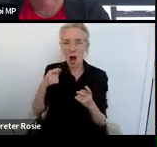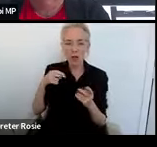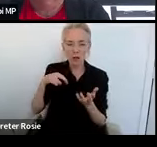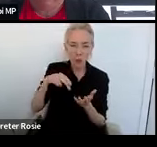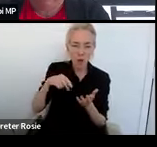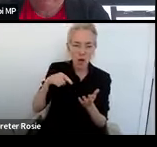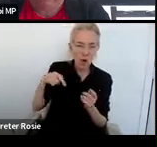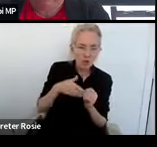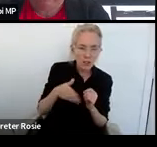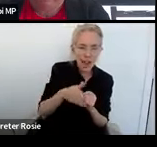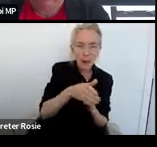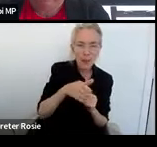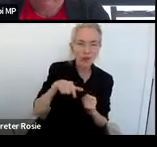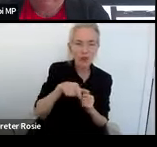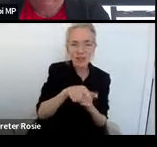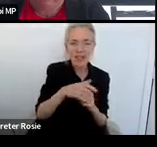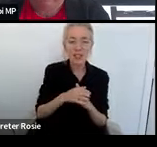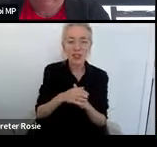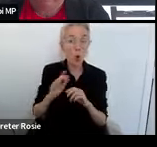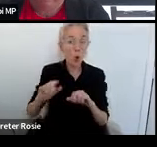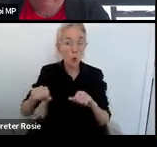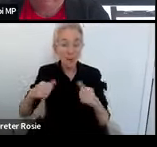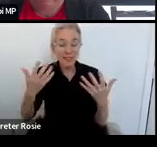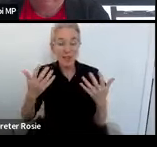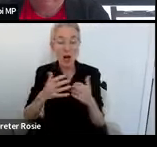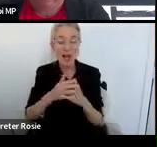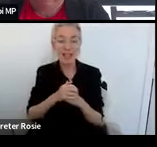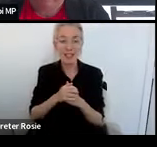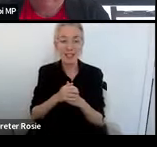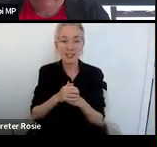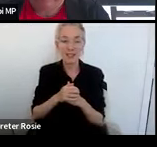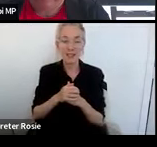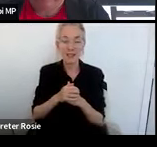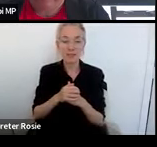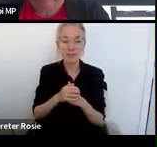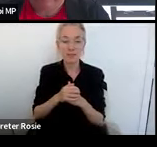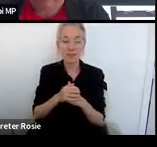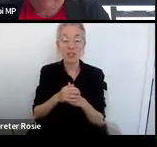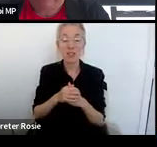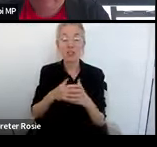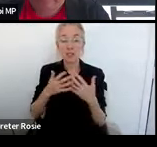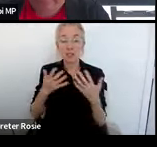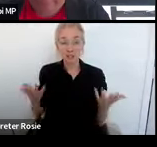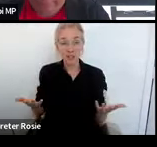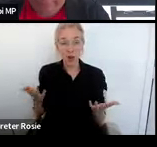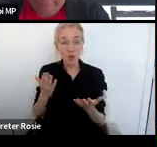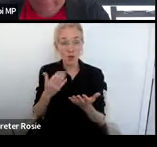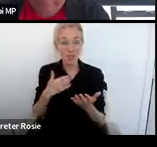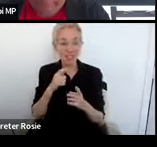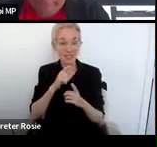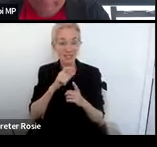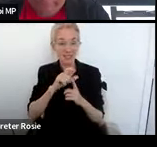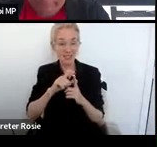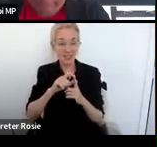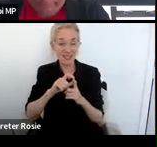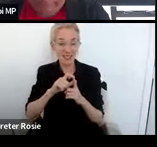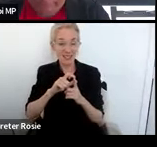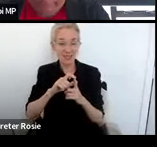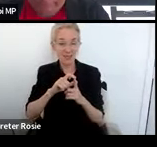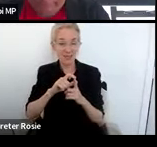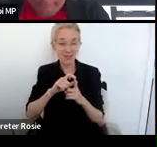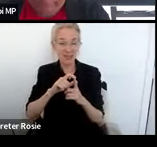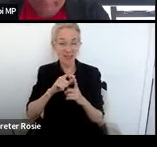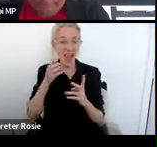being a hidden difference, accessibility is most often not as obvious. Discrimination